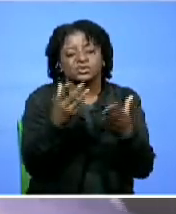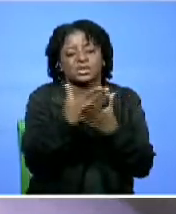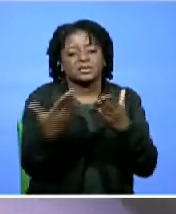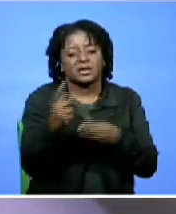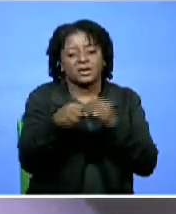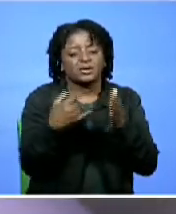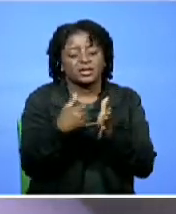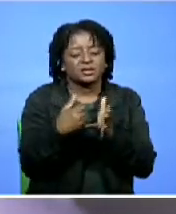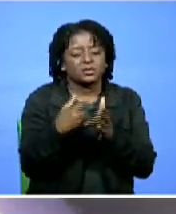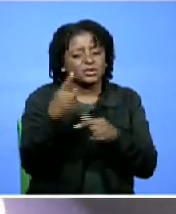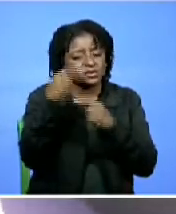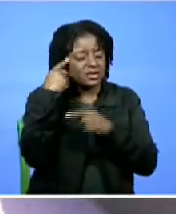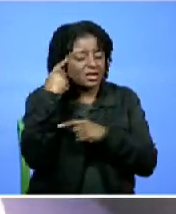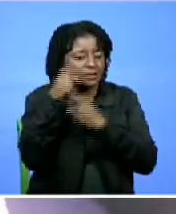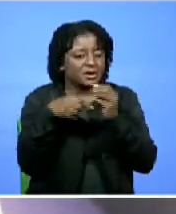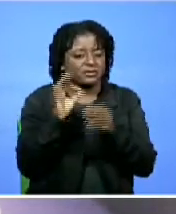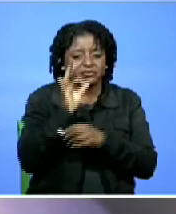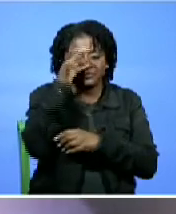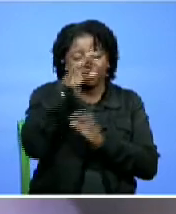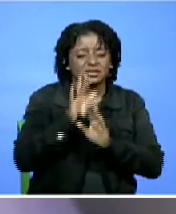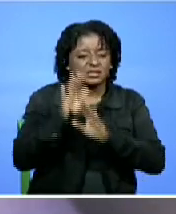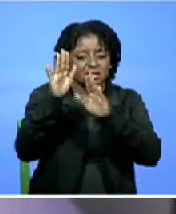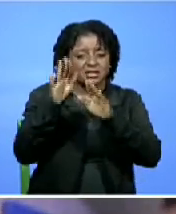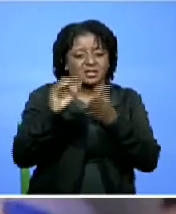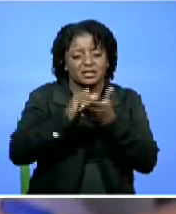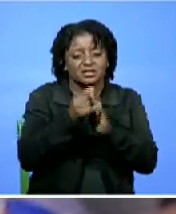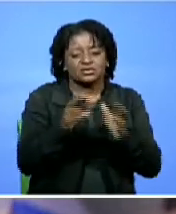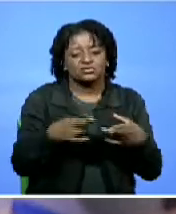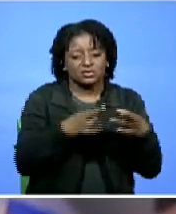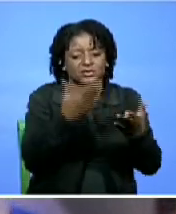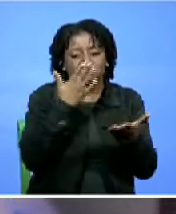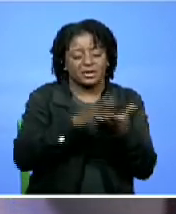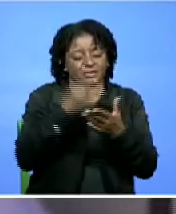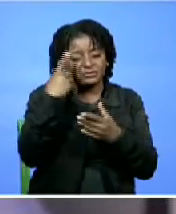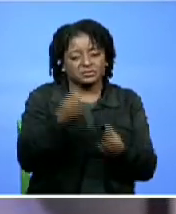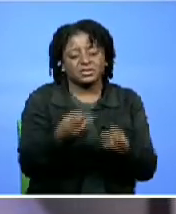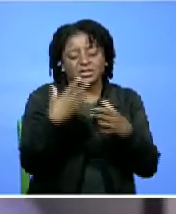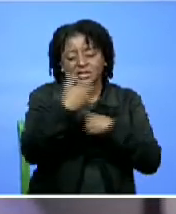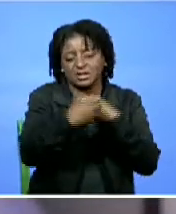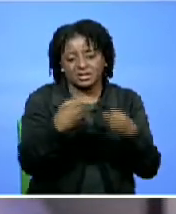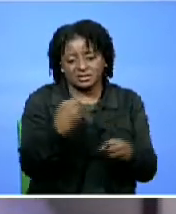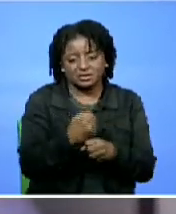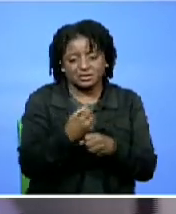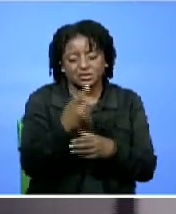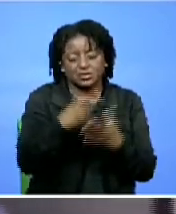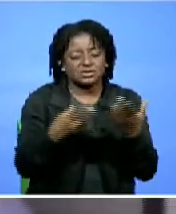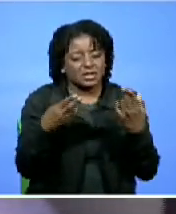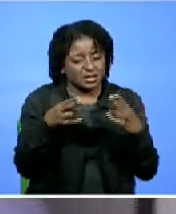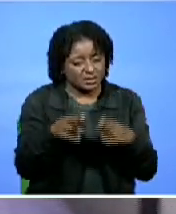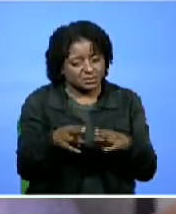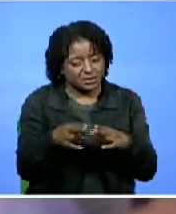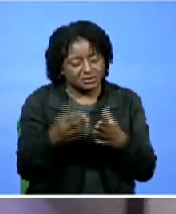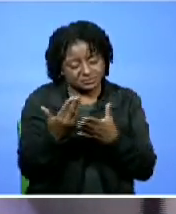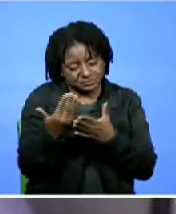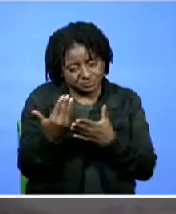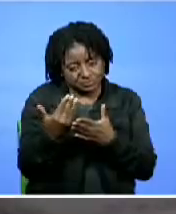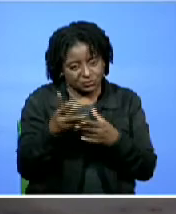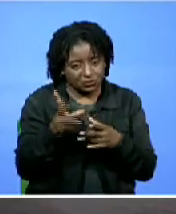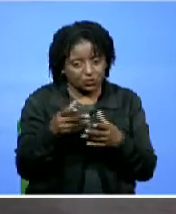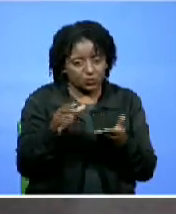Hill area. These roads have been bad for many years. What has been happening, we've